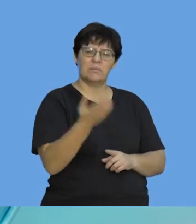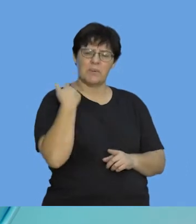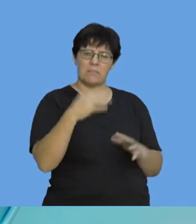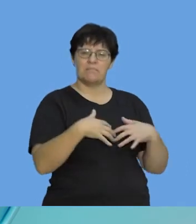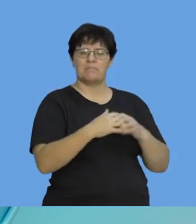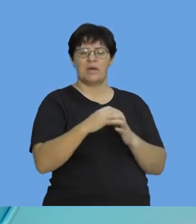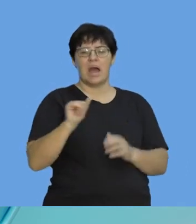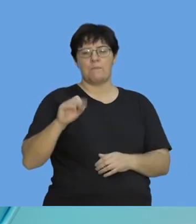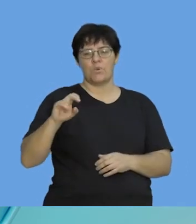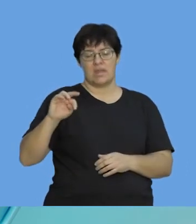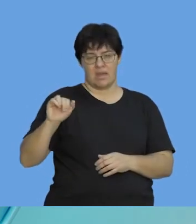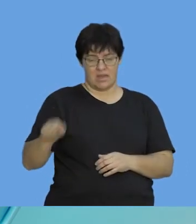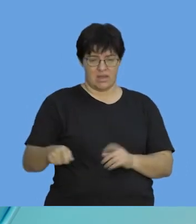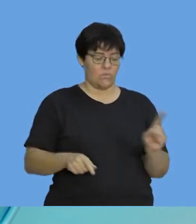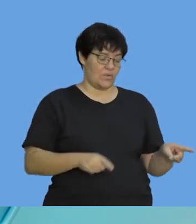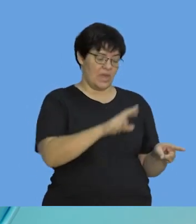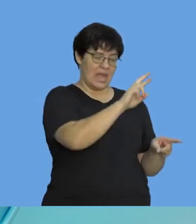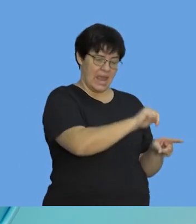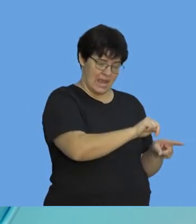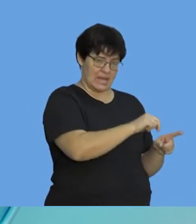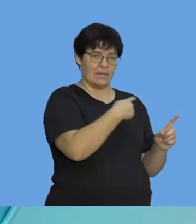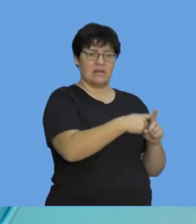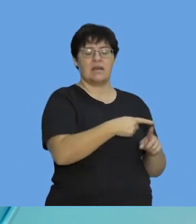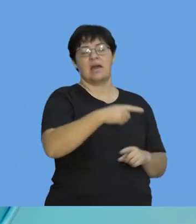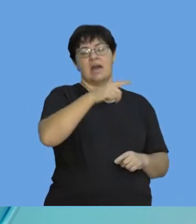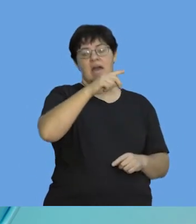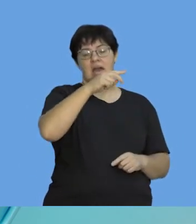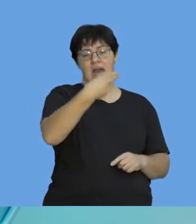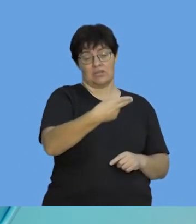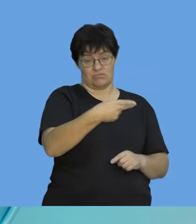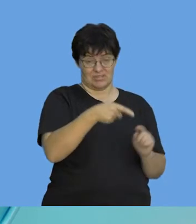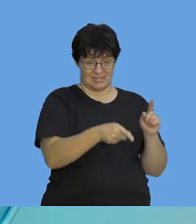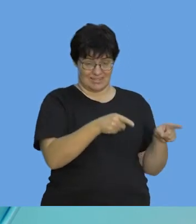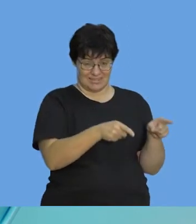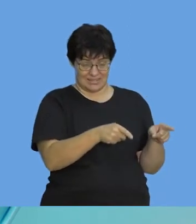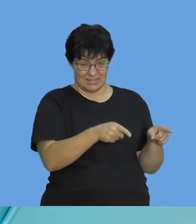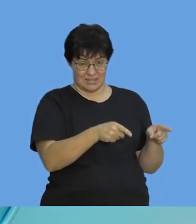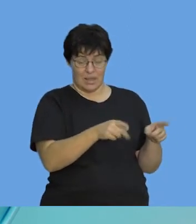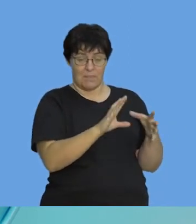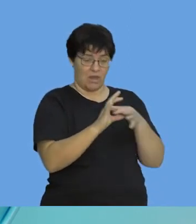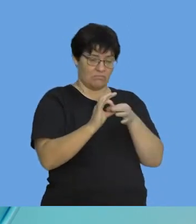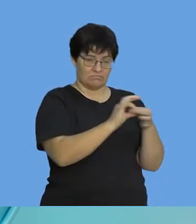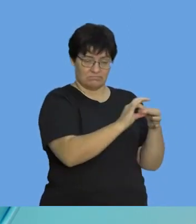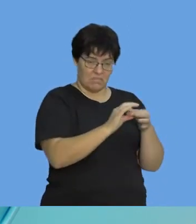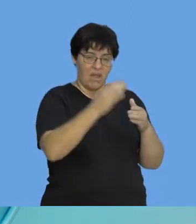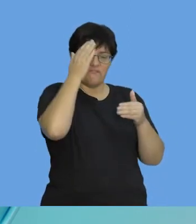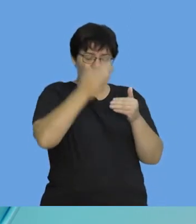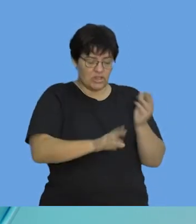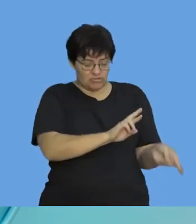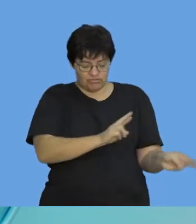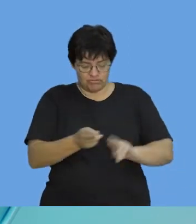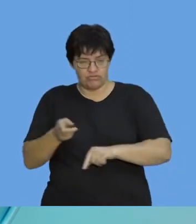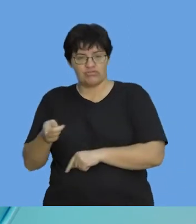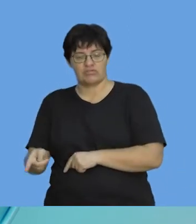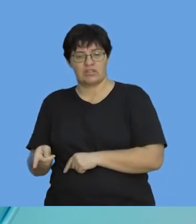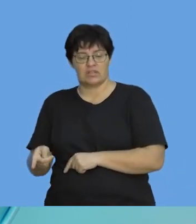formation of ammonia when nitrogen and hydrogen react. So when we say that the reaction has reached completion, what do we mean? We're